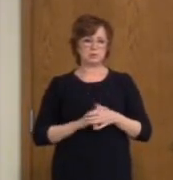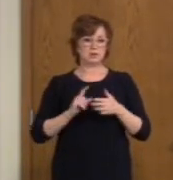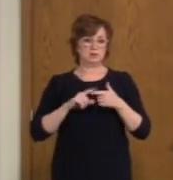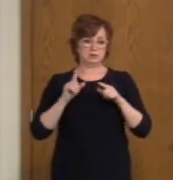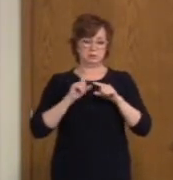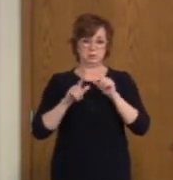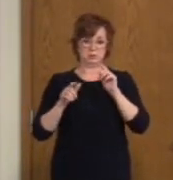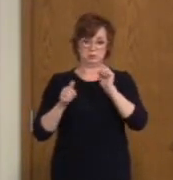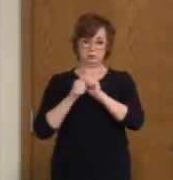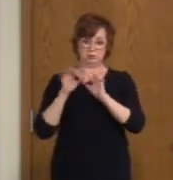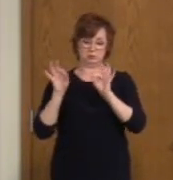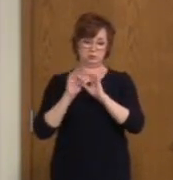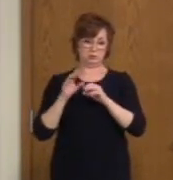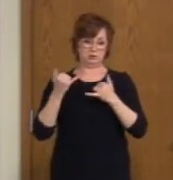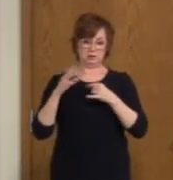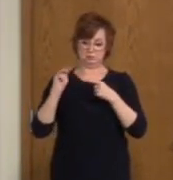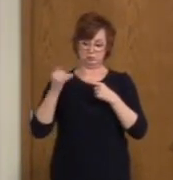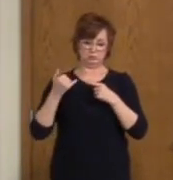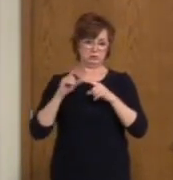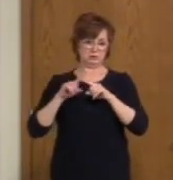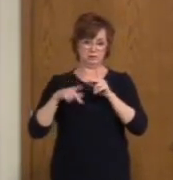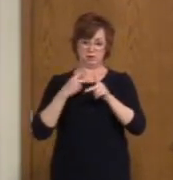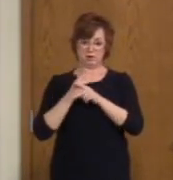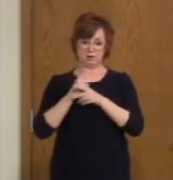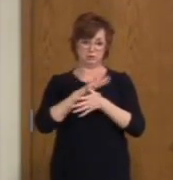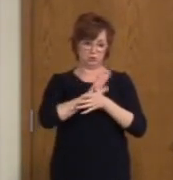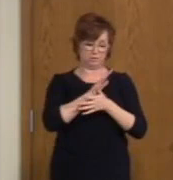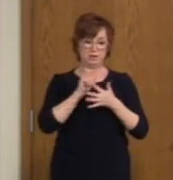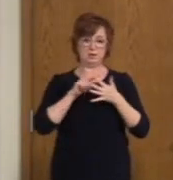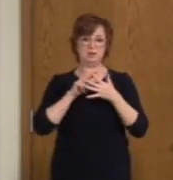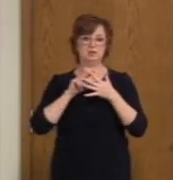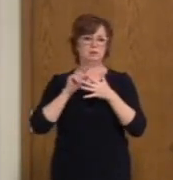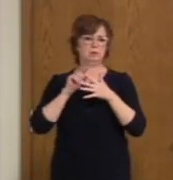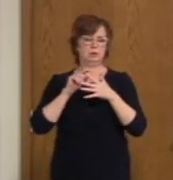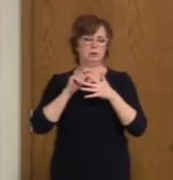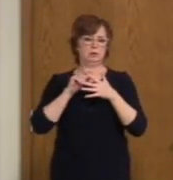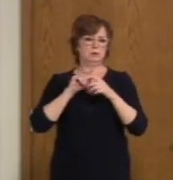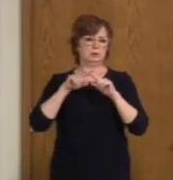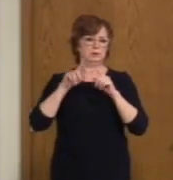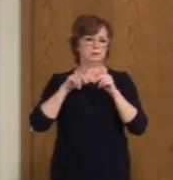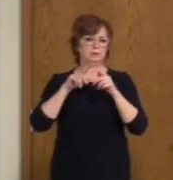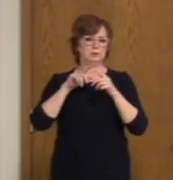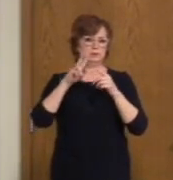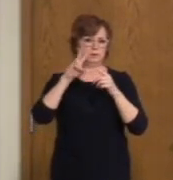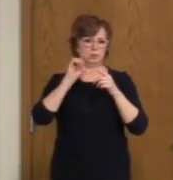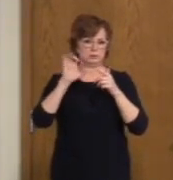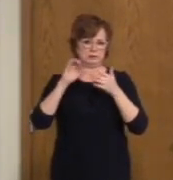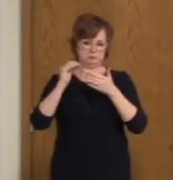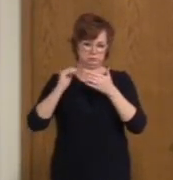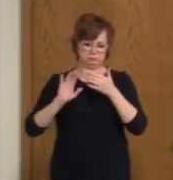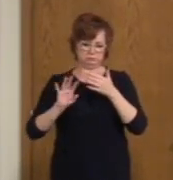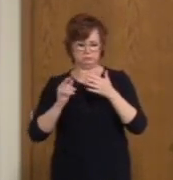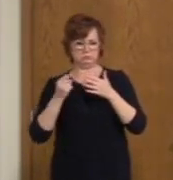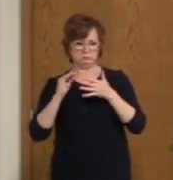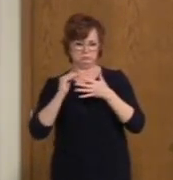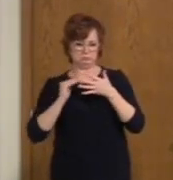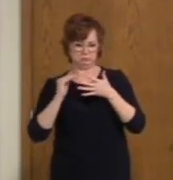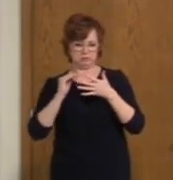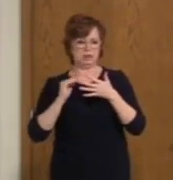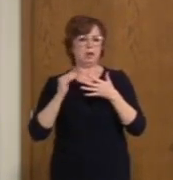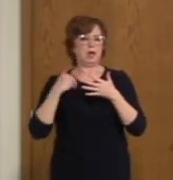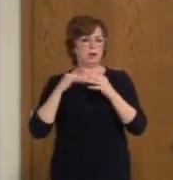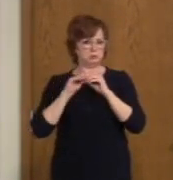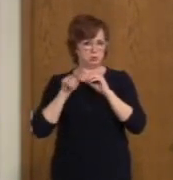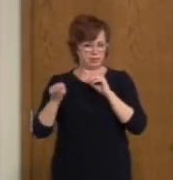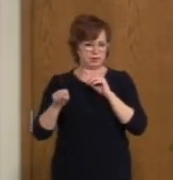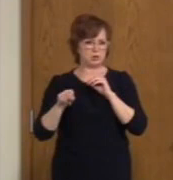increasing concentration of variants, not quite at the level that we are here in Regina at this point, but an increasing concentration of variants. We're